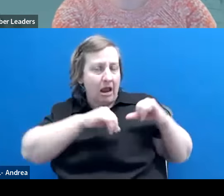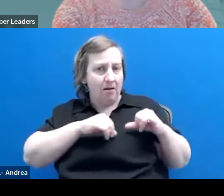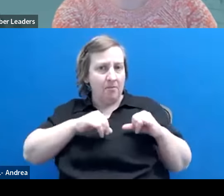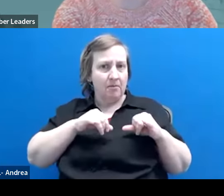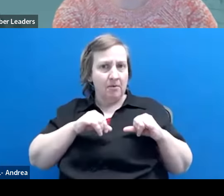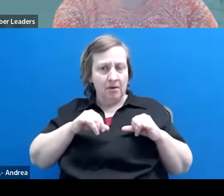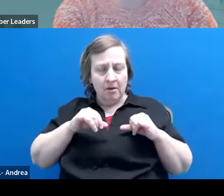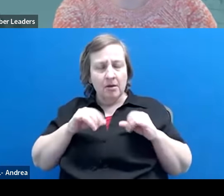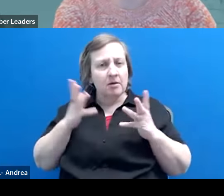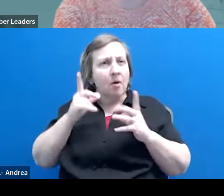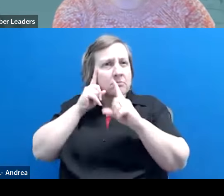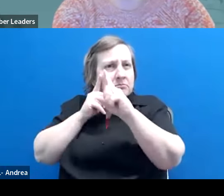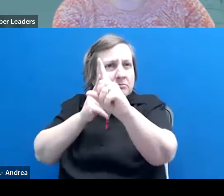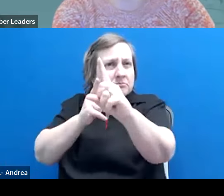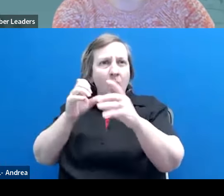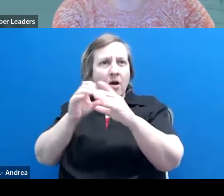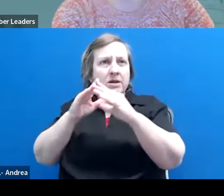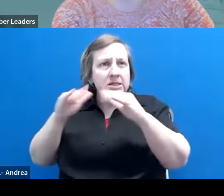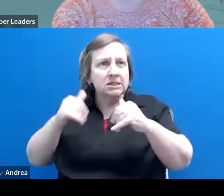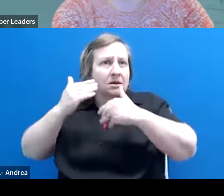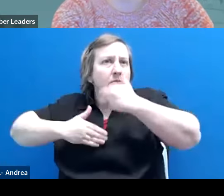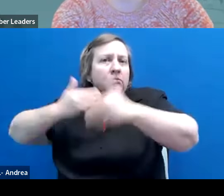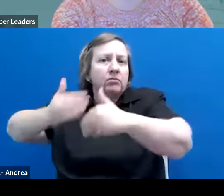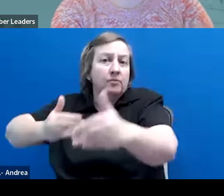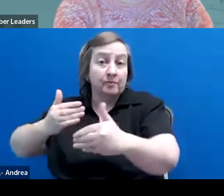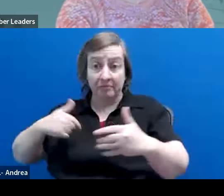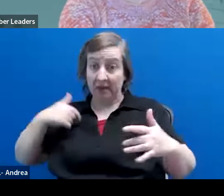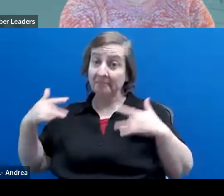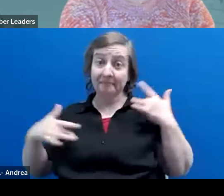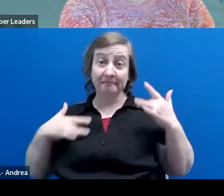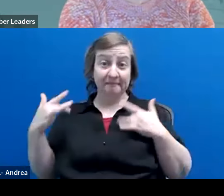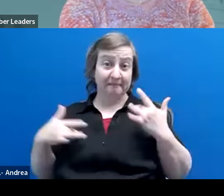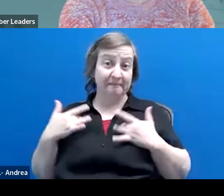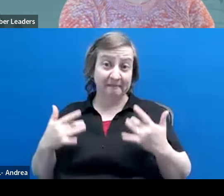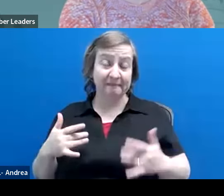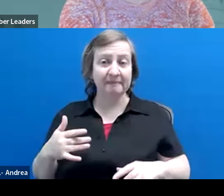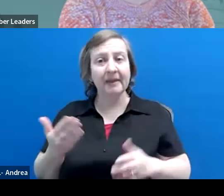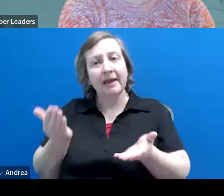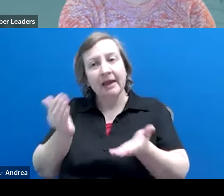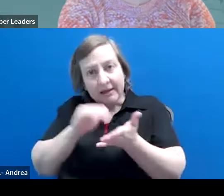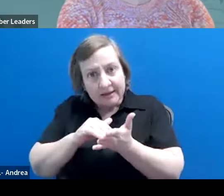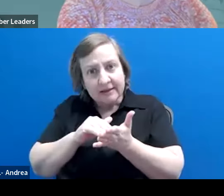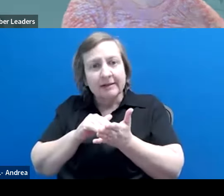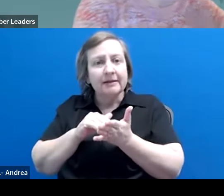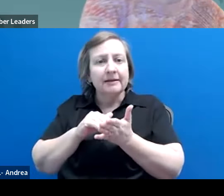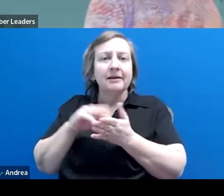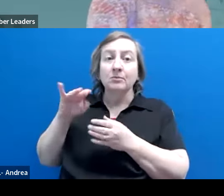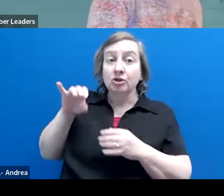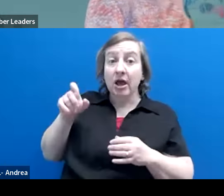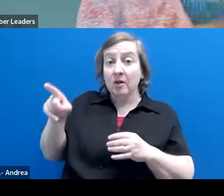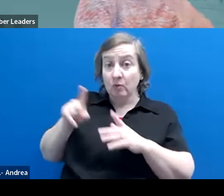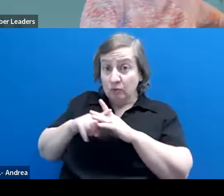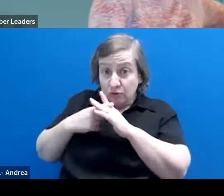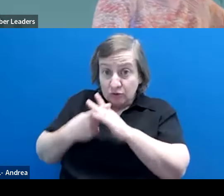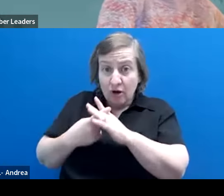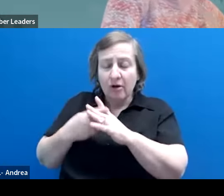see the system head. So I'm excited about it. And again, you know, and Michelle, when you started, you know, we want